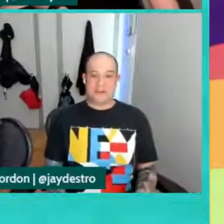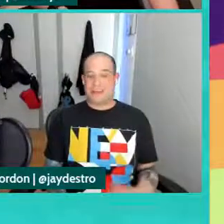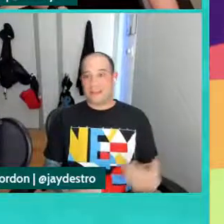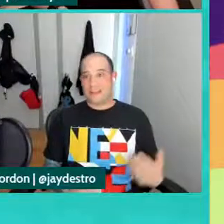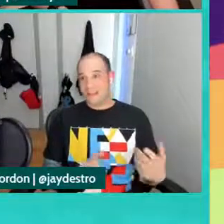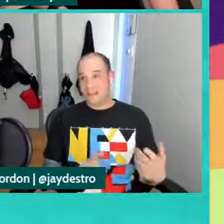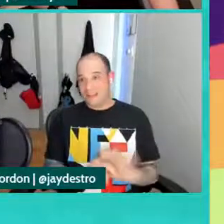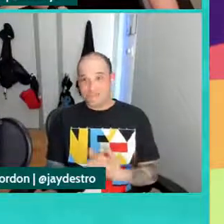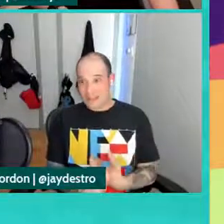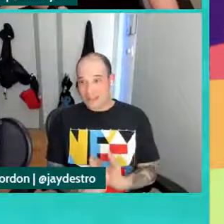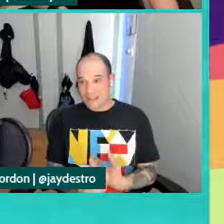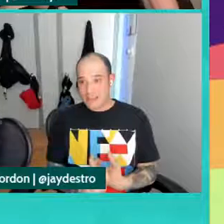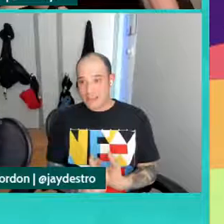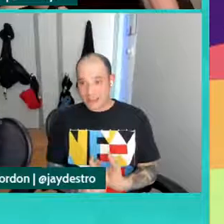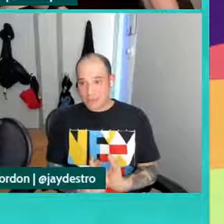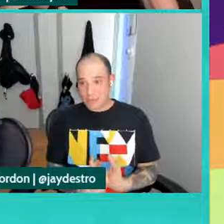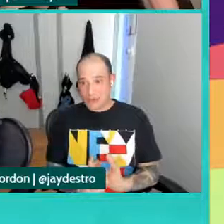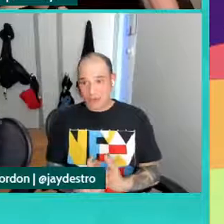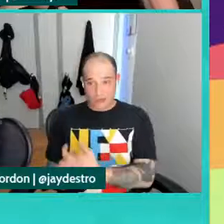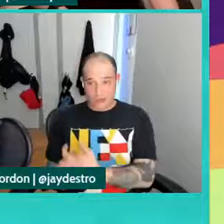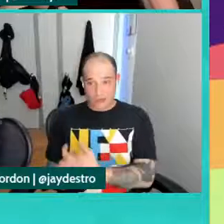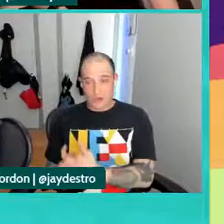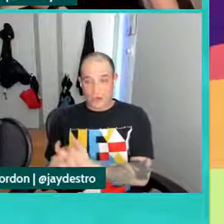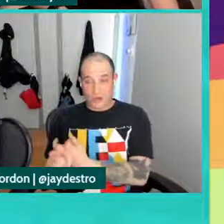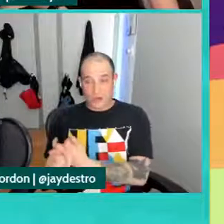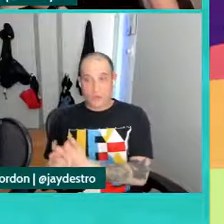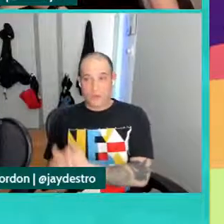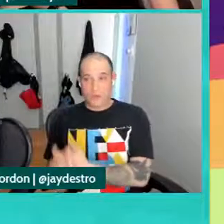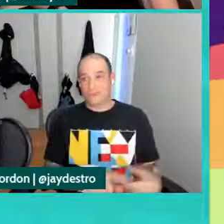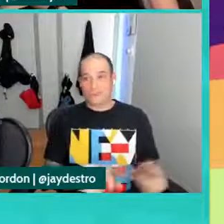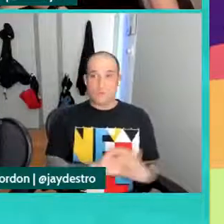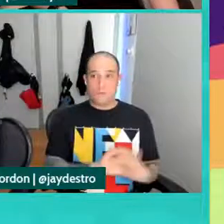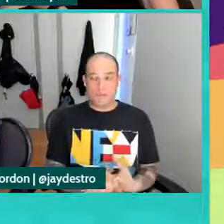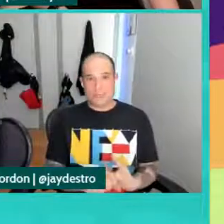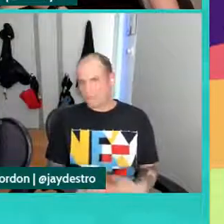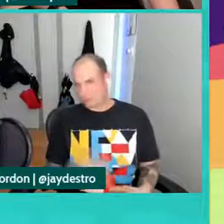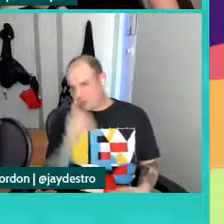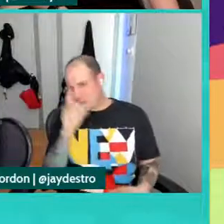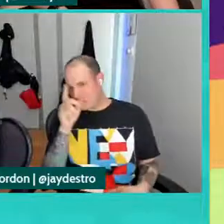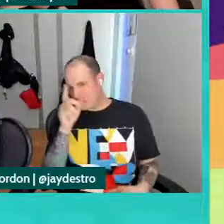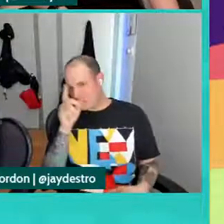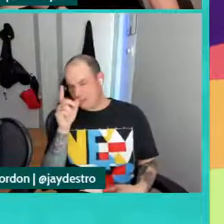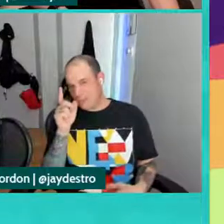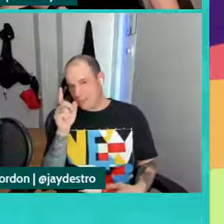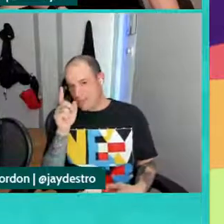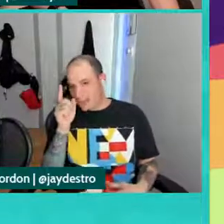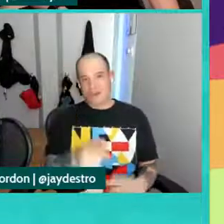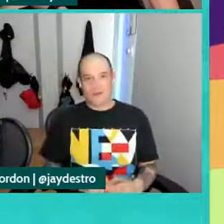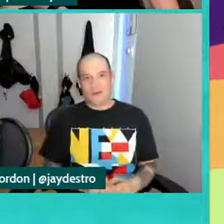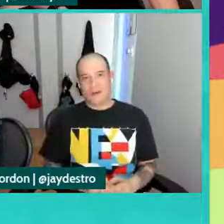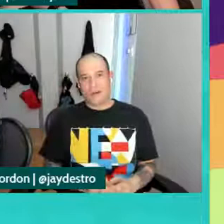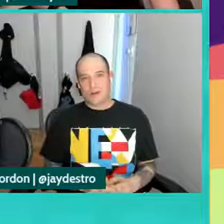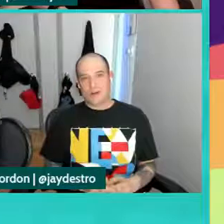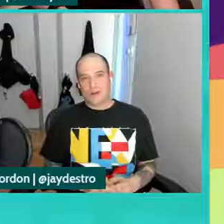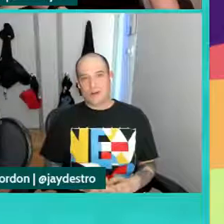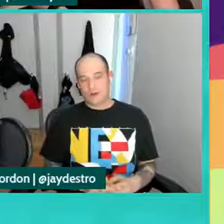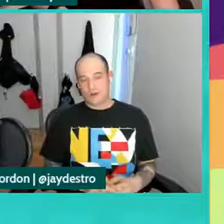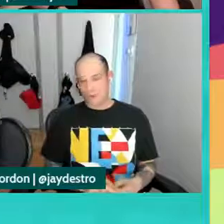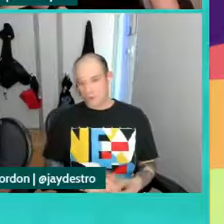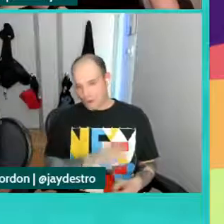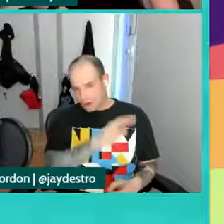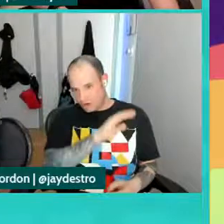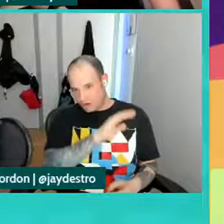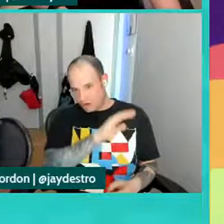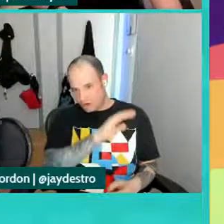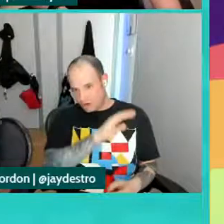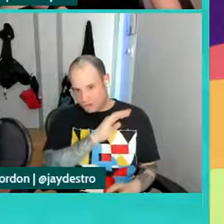11 a.m. on the West, 2 p.m. on the East, and of course, 7 across the pond over in